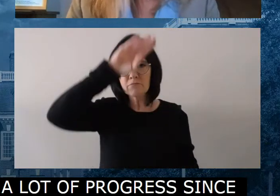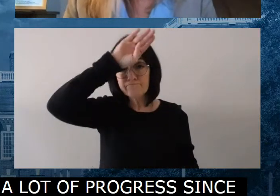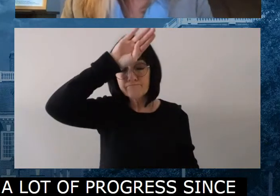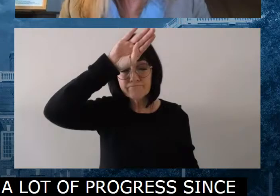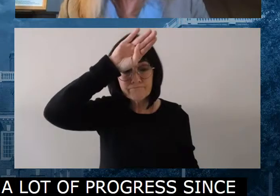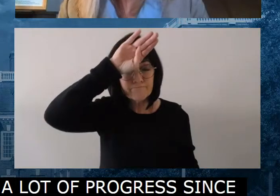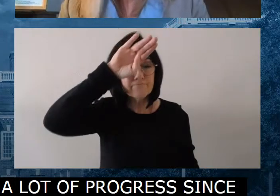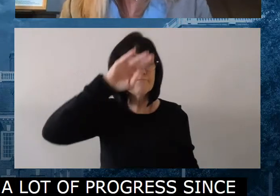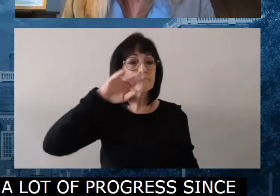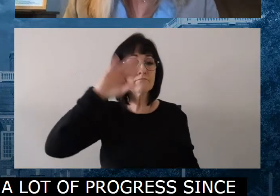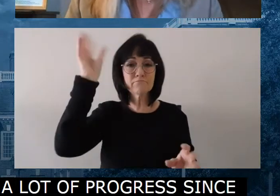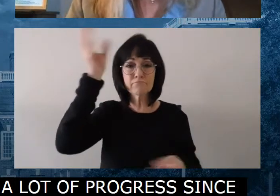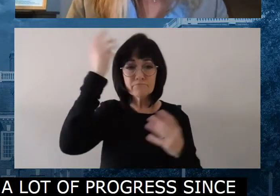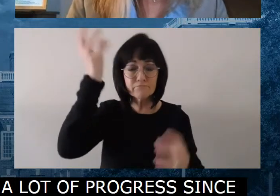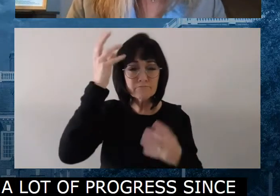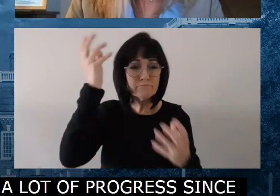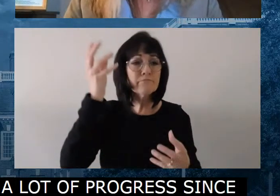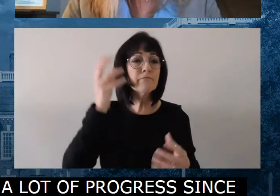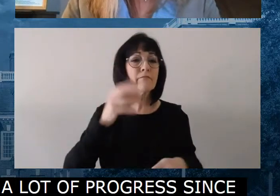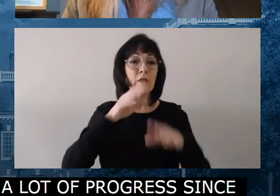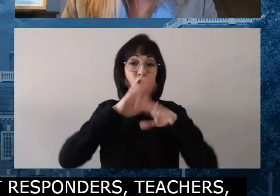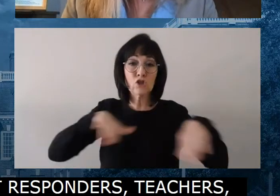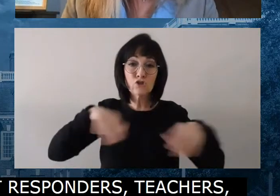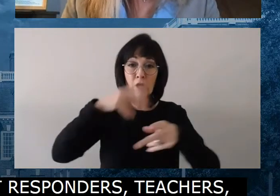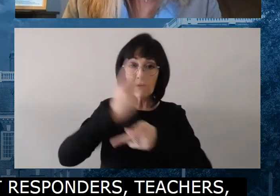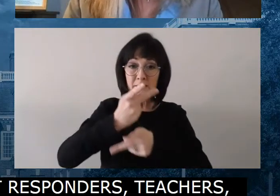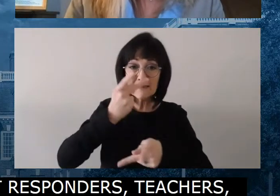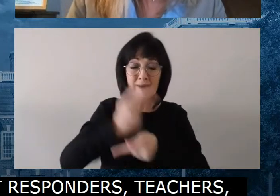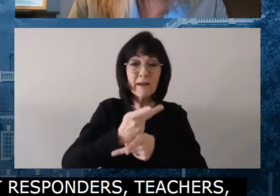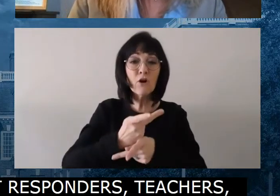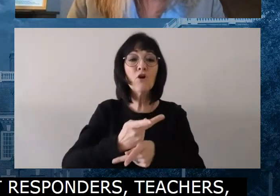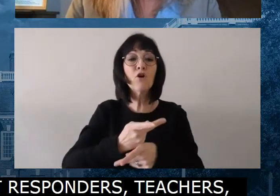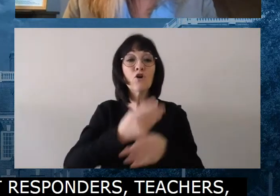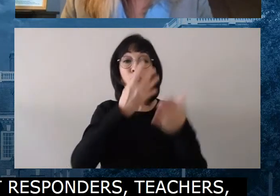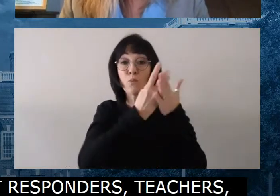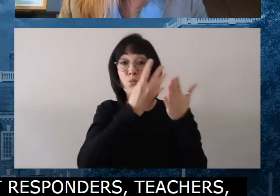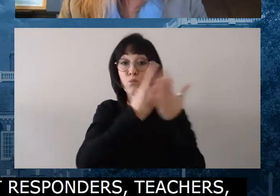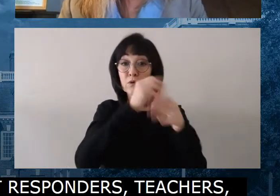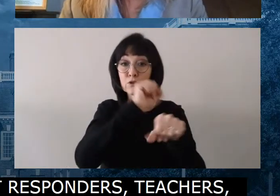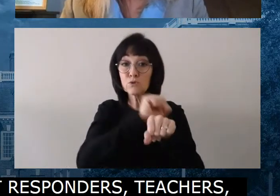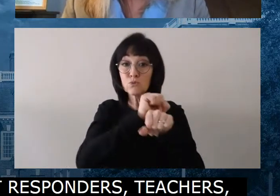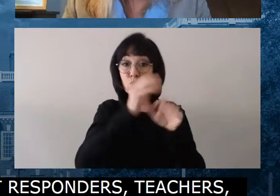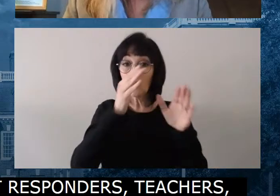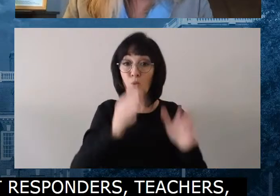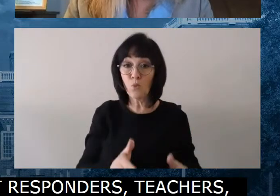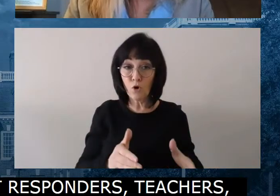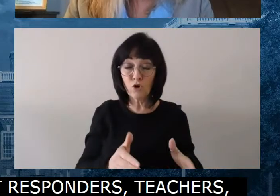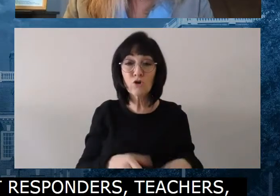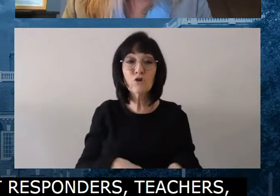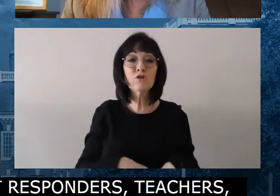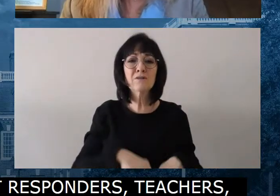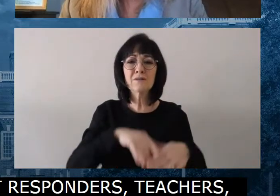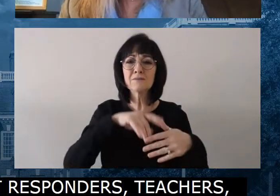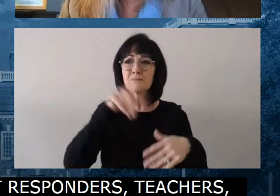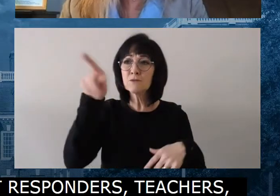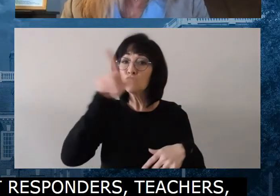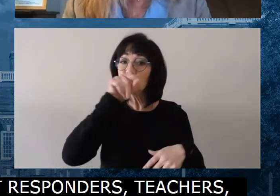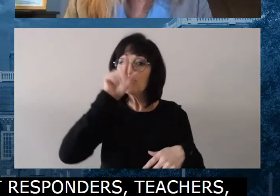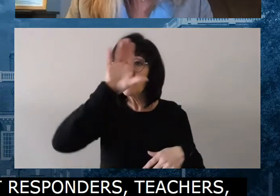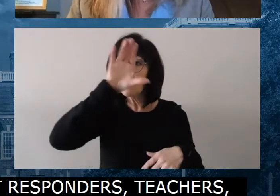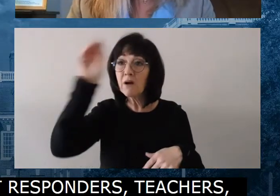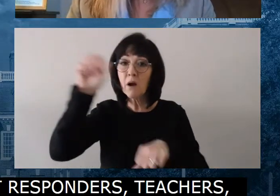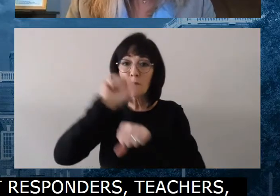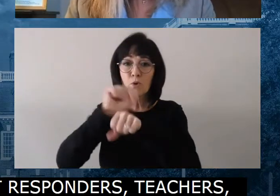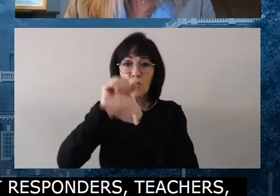childcare, poultry plants, correctional officers. But since we've really expanded in the last couple of weeks